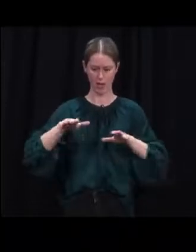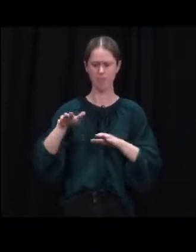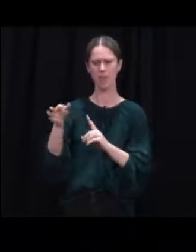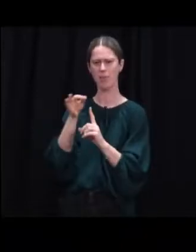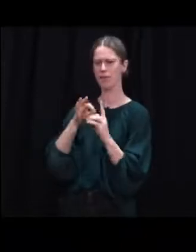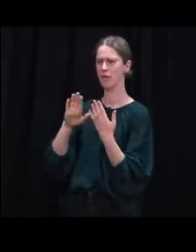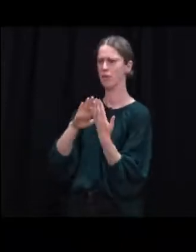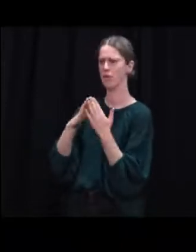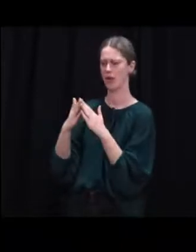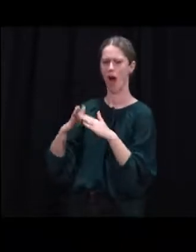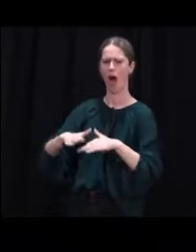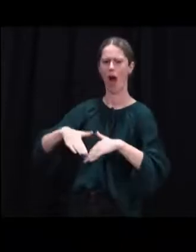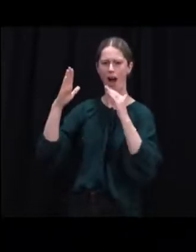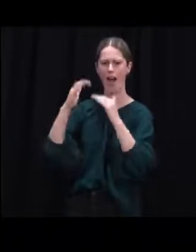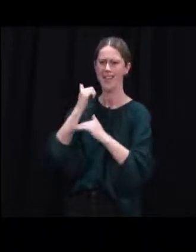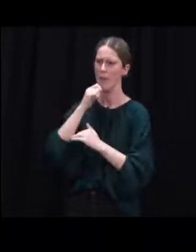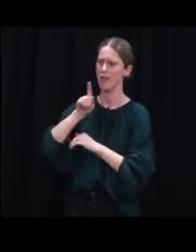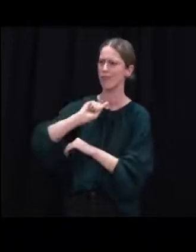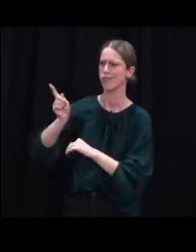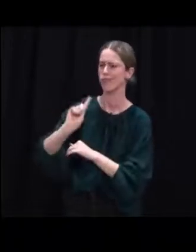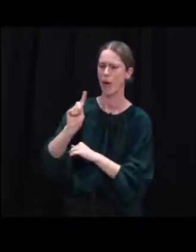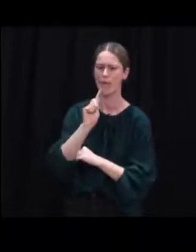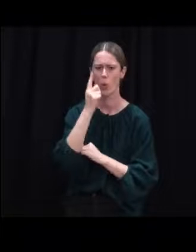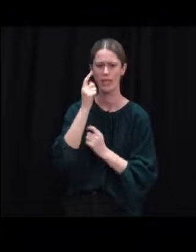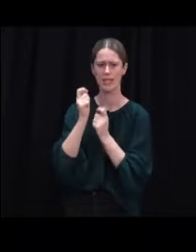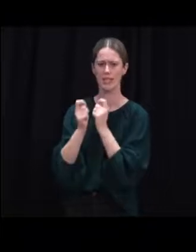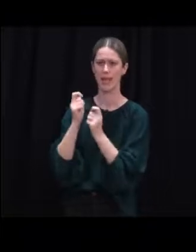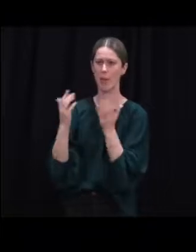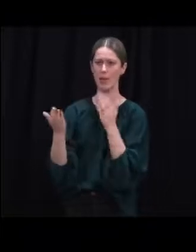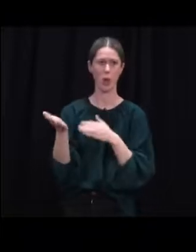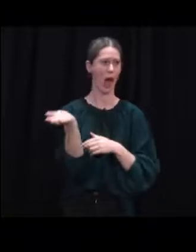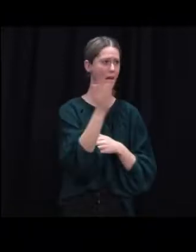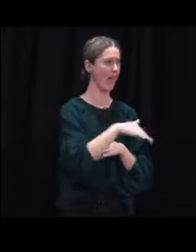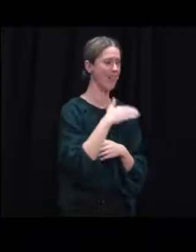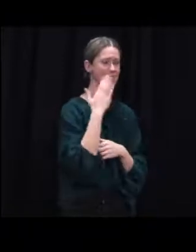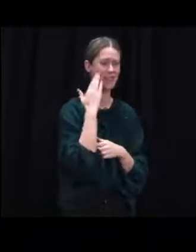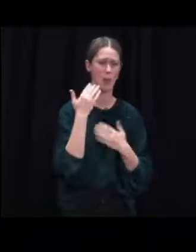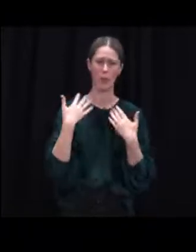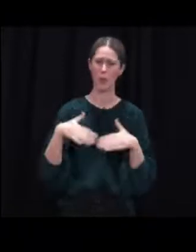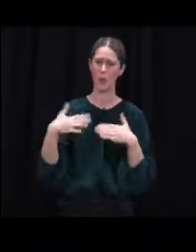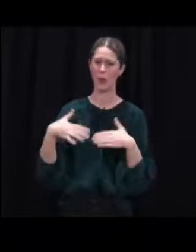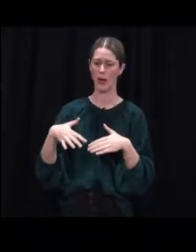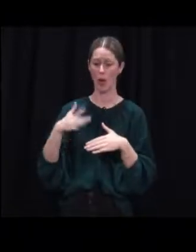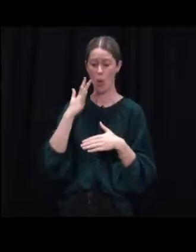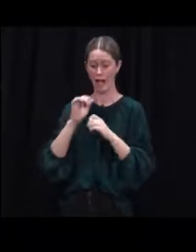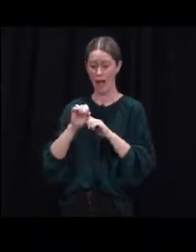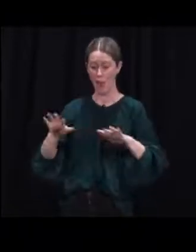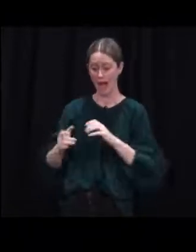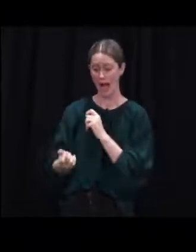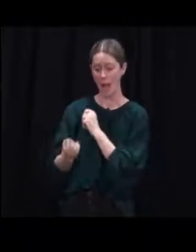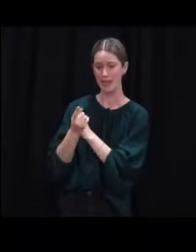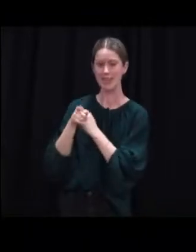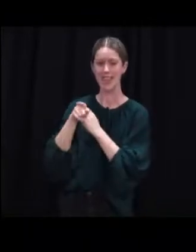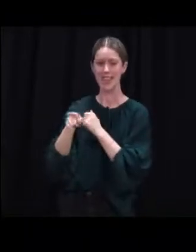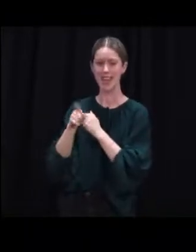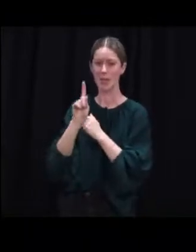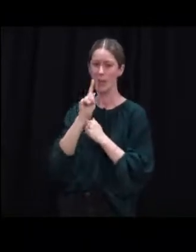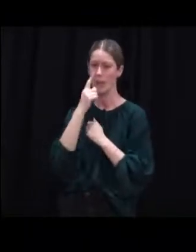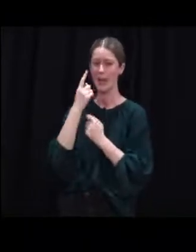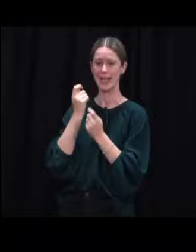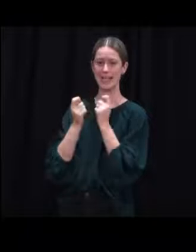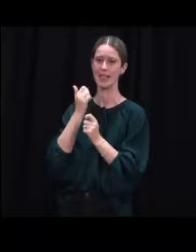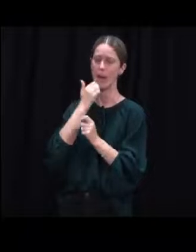as I pointed out yesterday, right since the start of this pandemic, it is our Pacific communities that have had the highest testing rates of